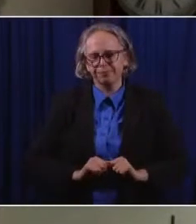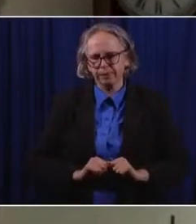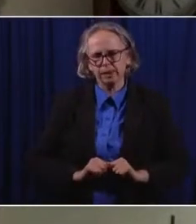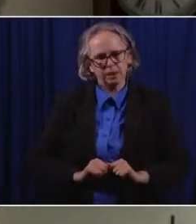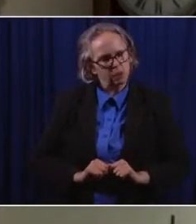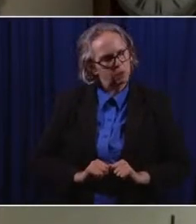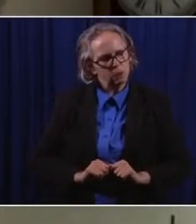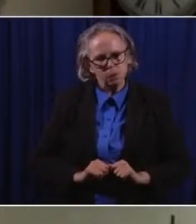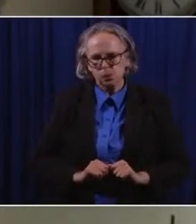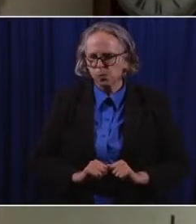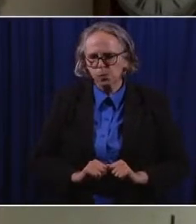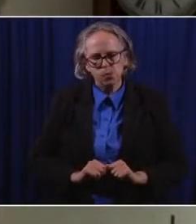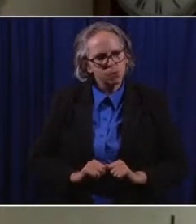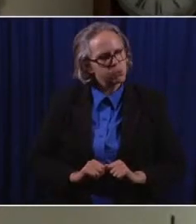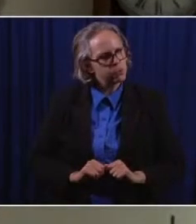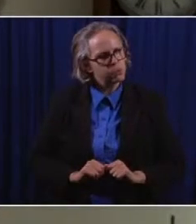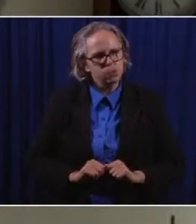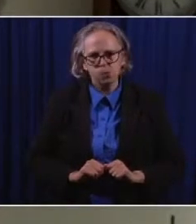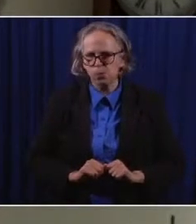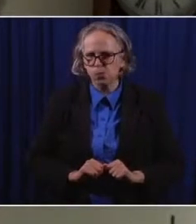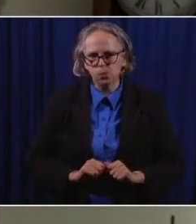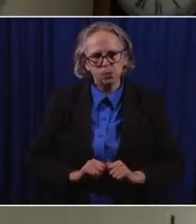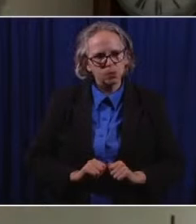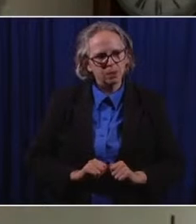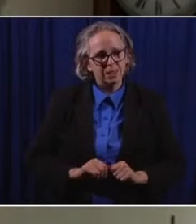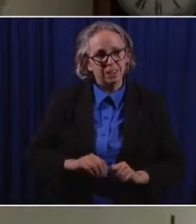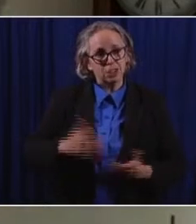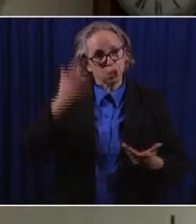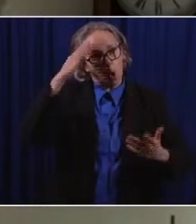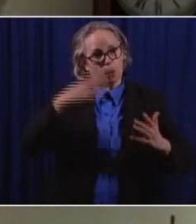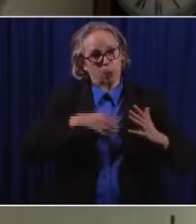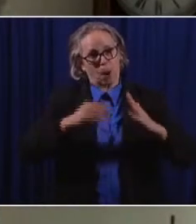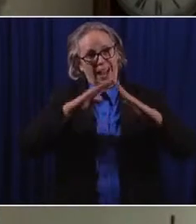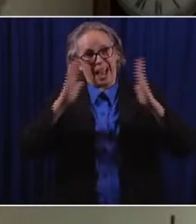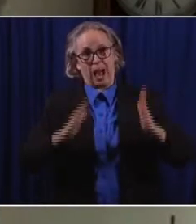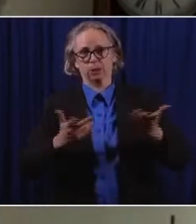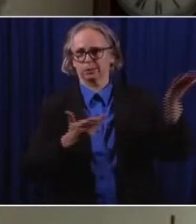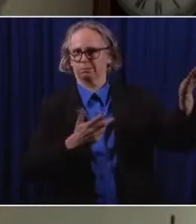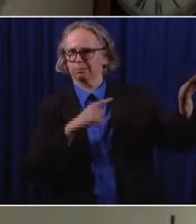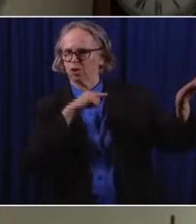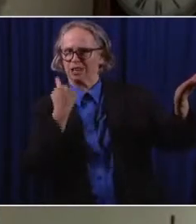White House is at stake. The leader of this country will be selected.